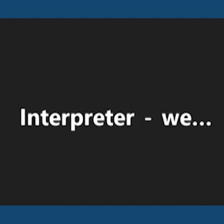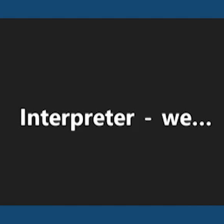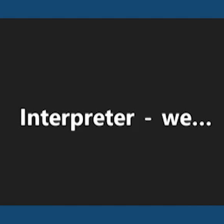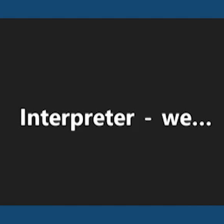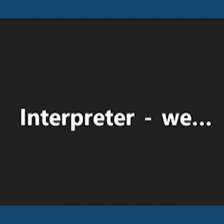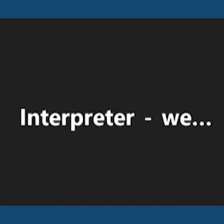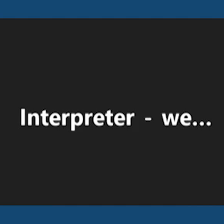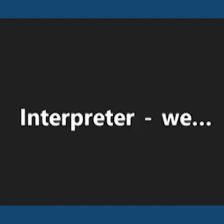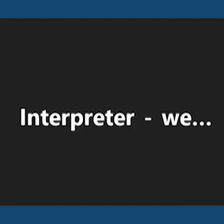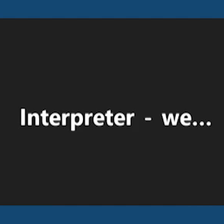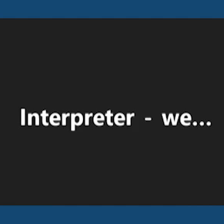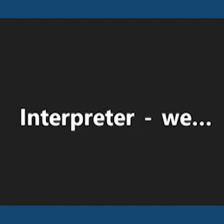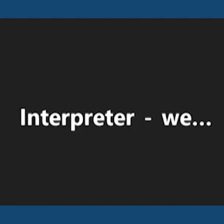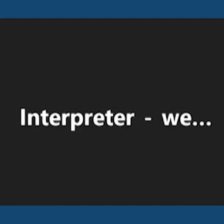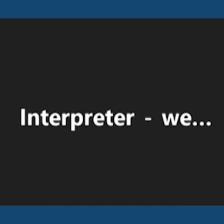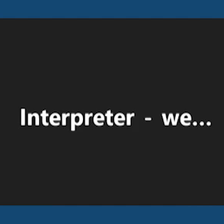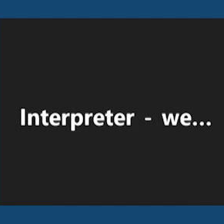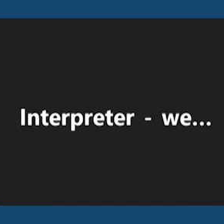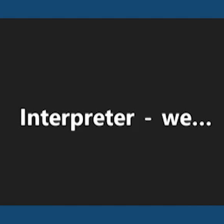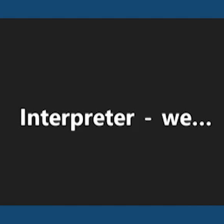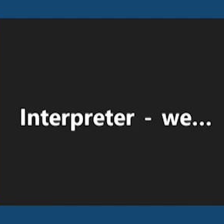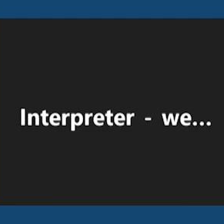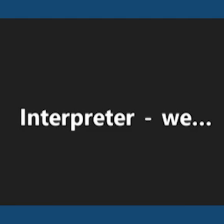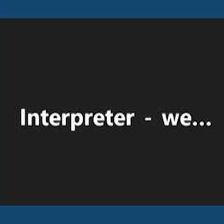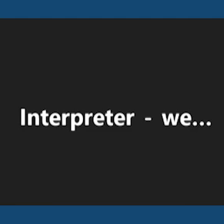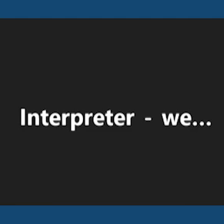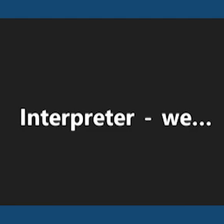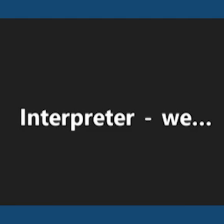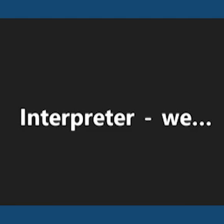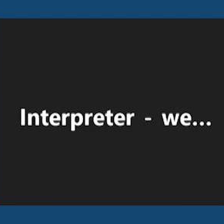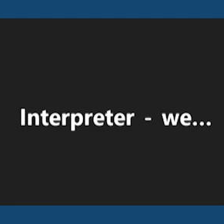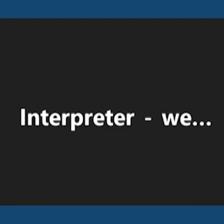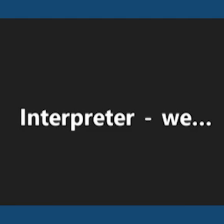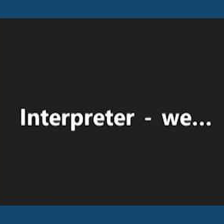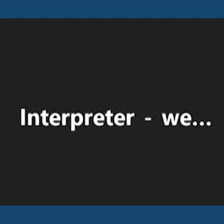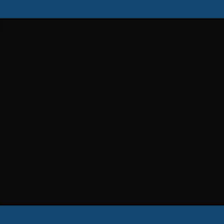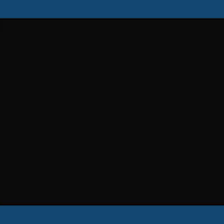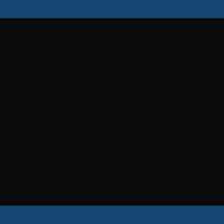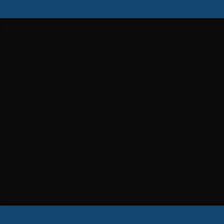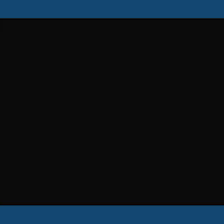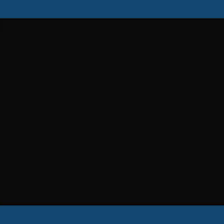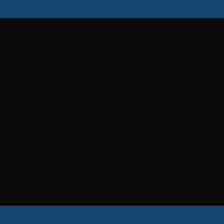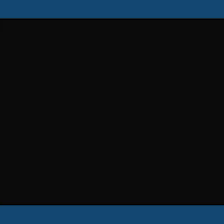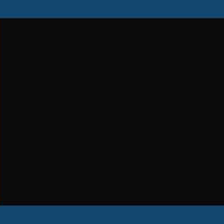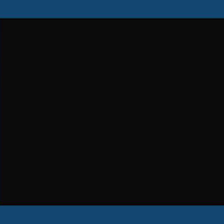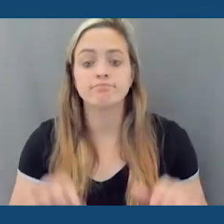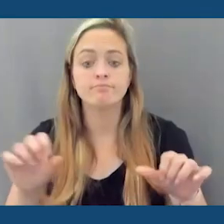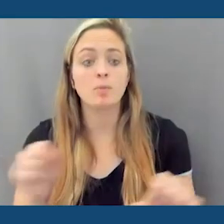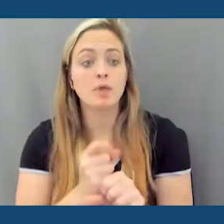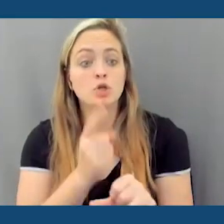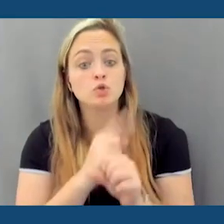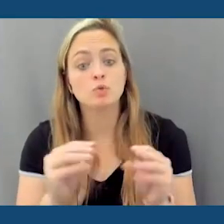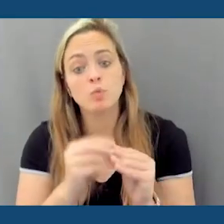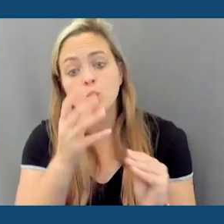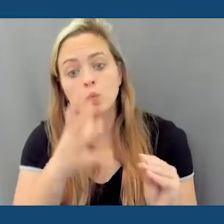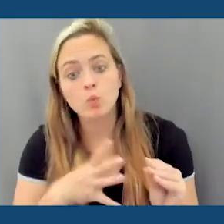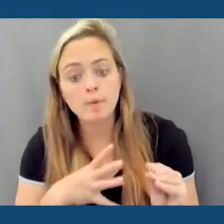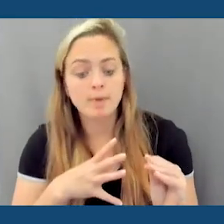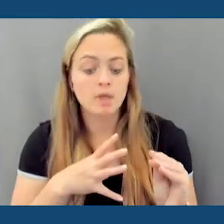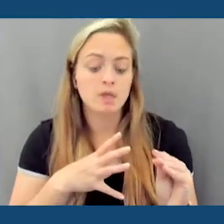same cause we all share, which is to ensure that more women and their babies survive childbirth,